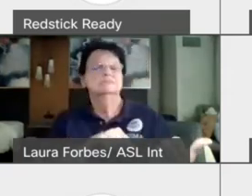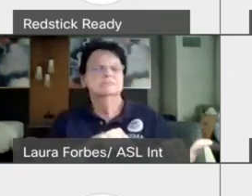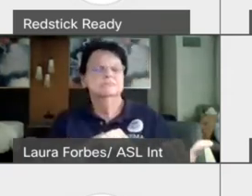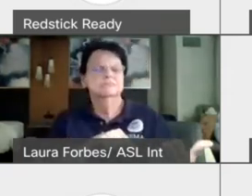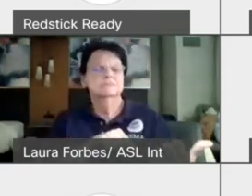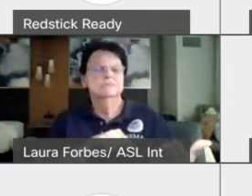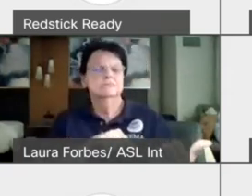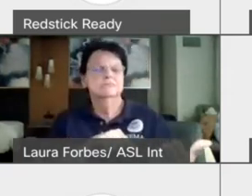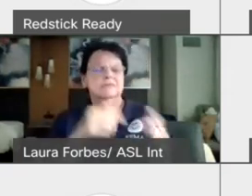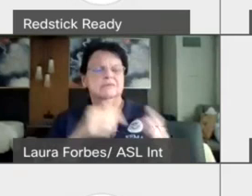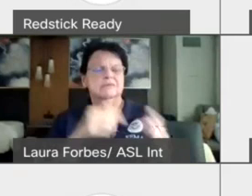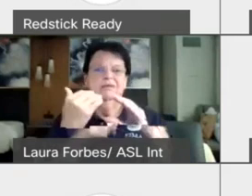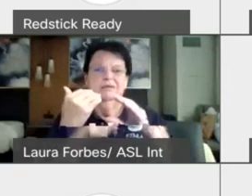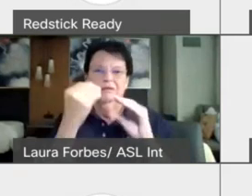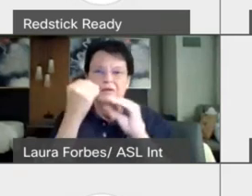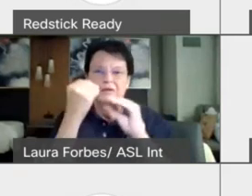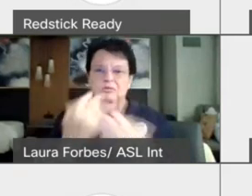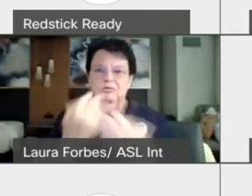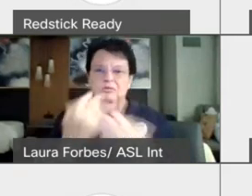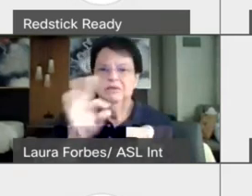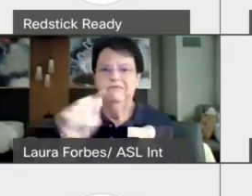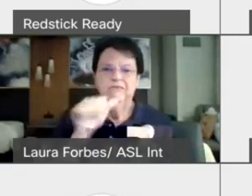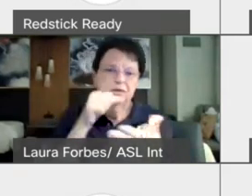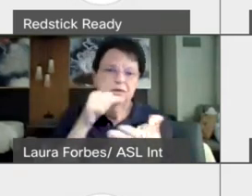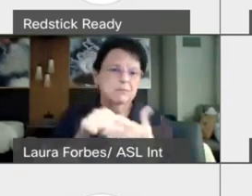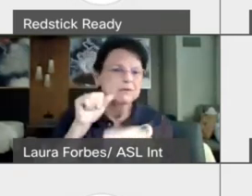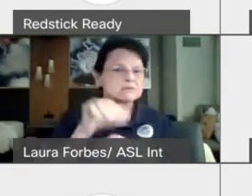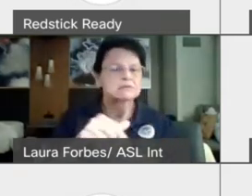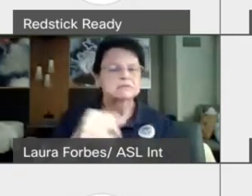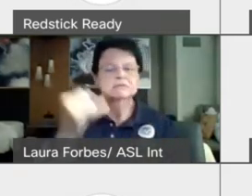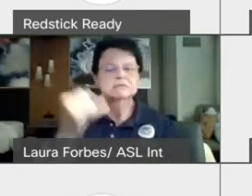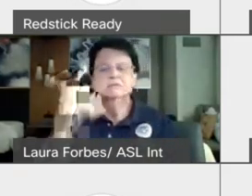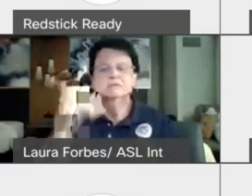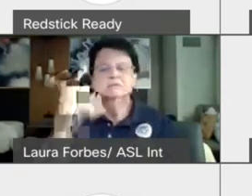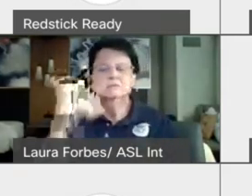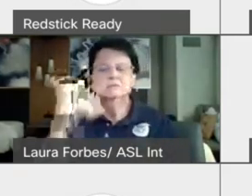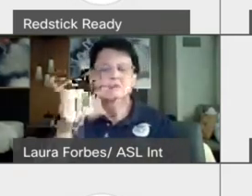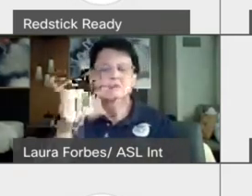correspondence that FEMA sends out. And if you through